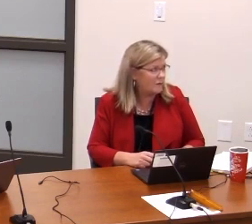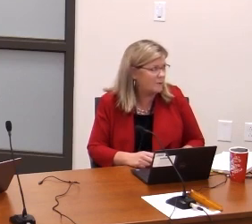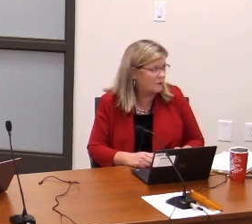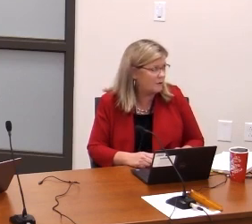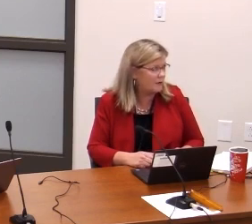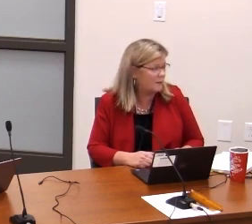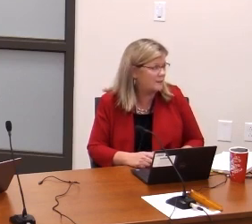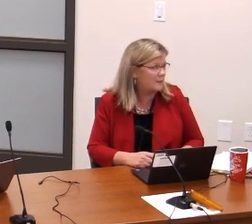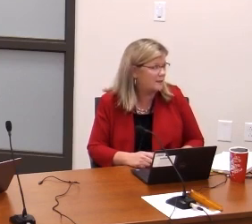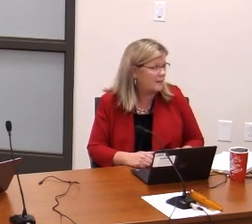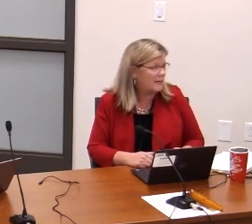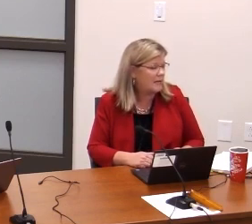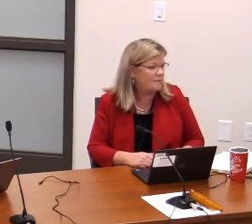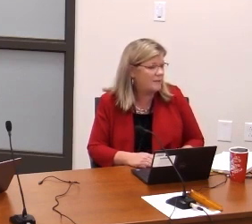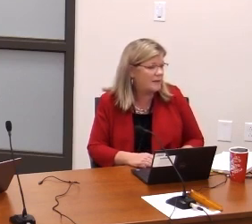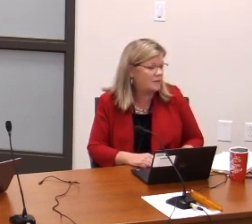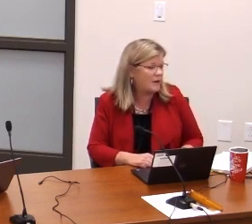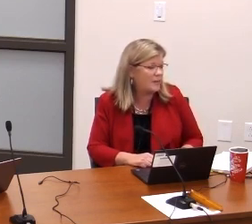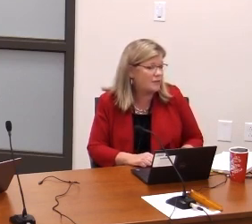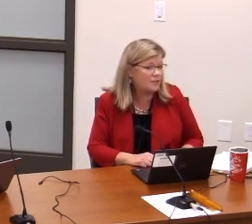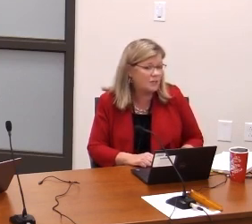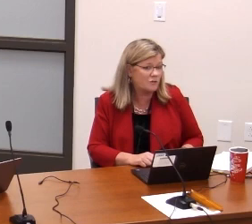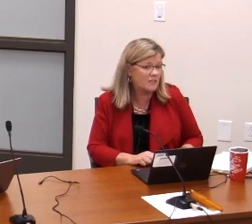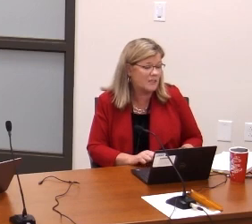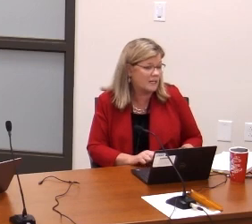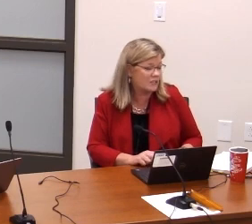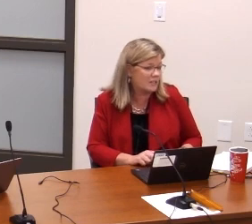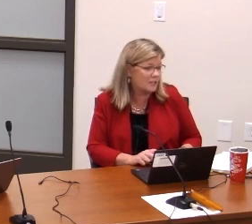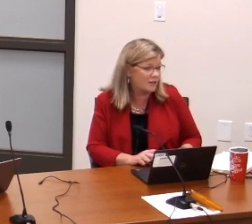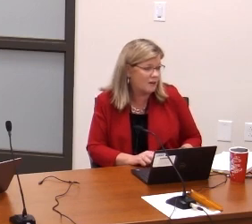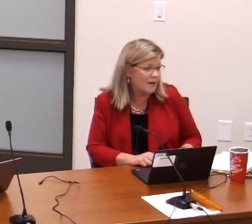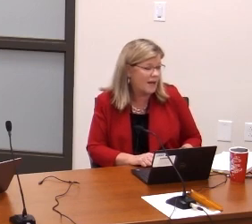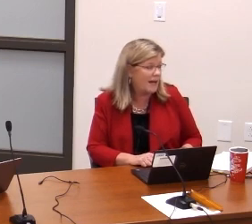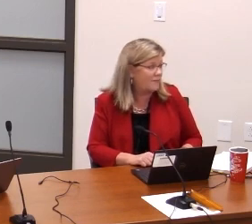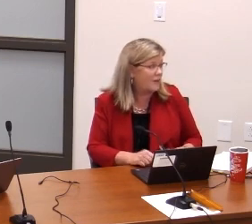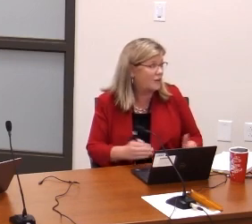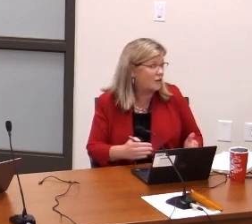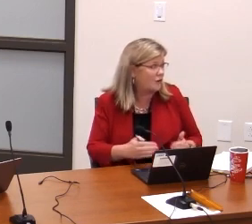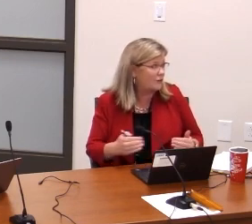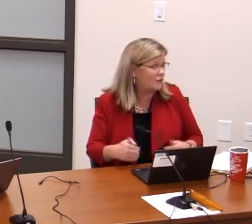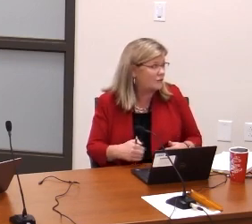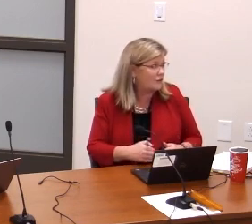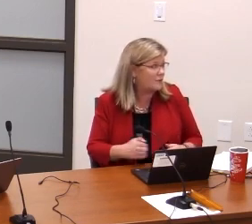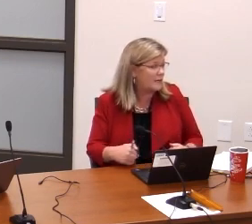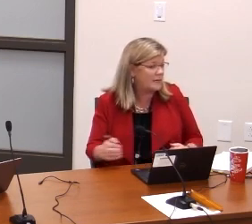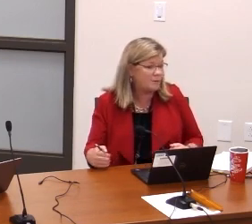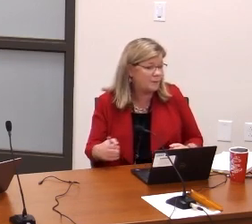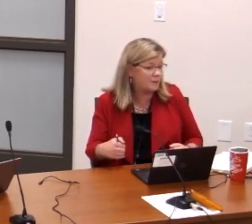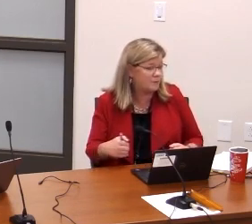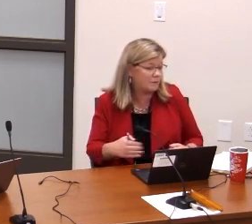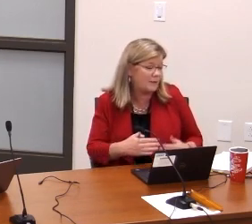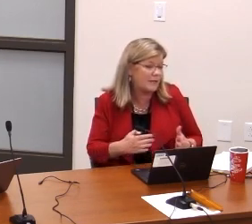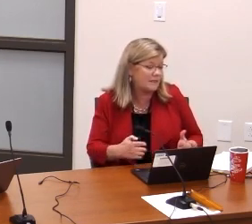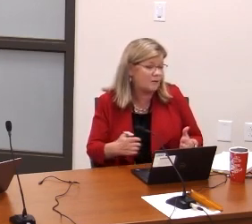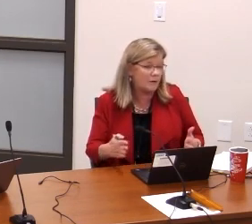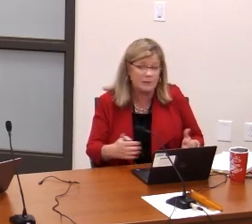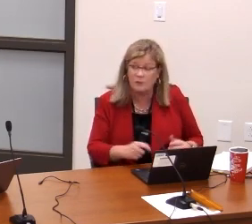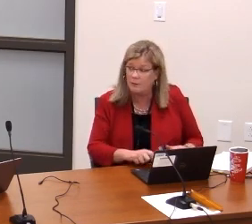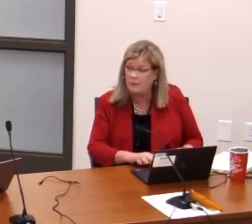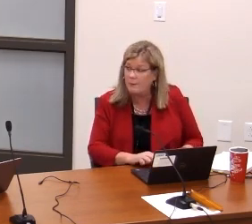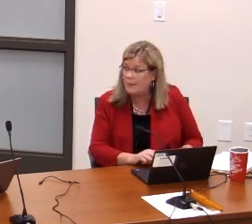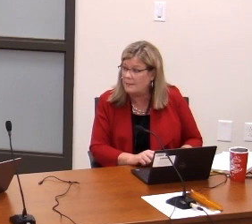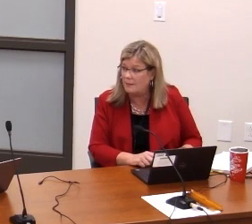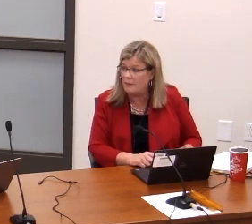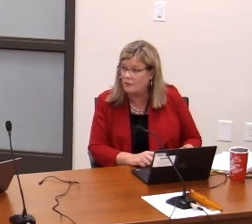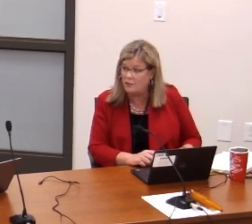credit recovery programs, and so I think there's interest in the legislature. I've not heard that there's going to be any proposals, but I guess there